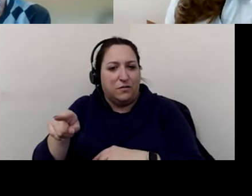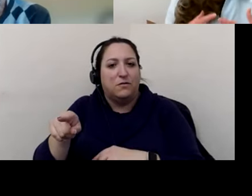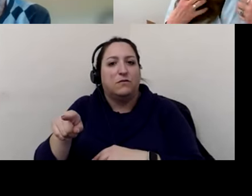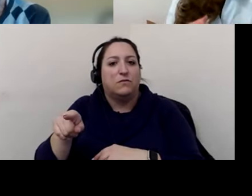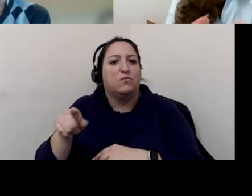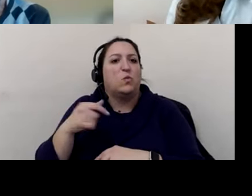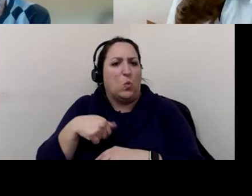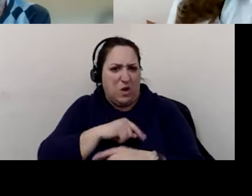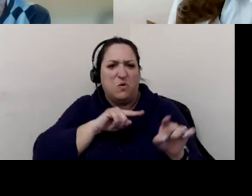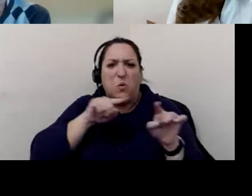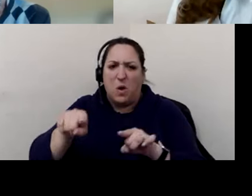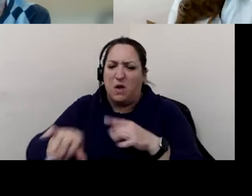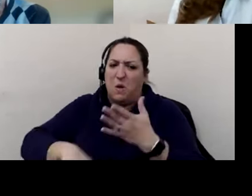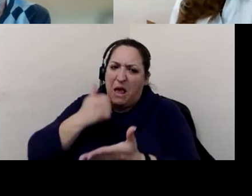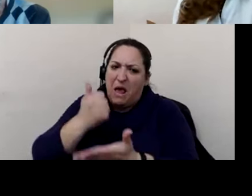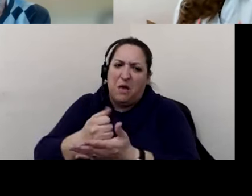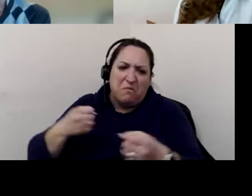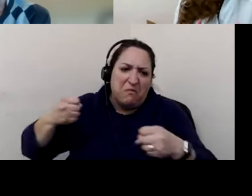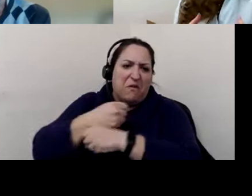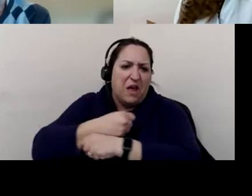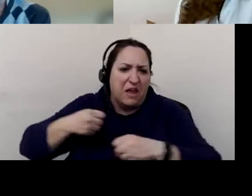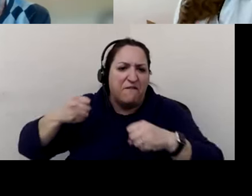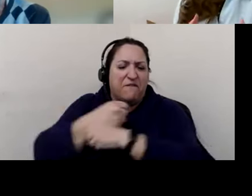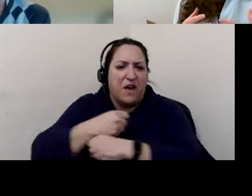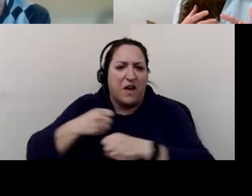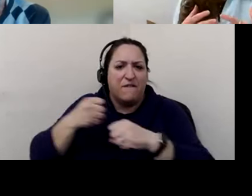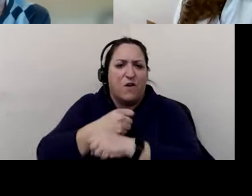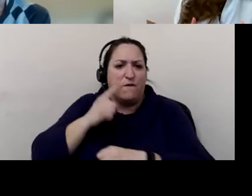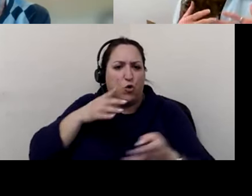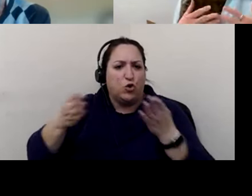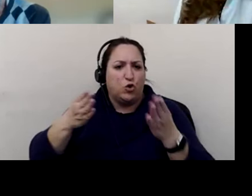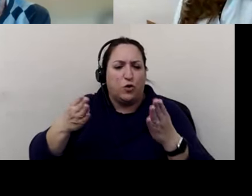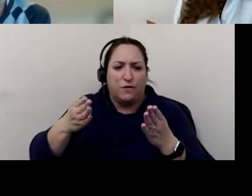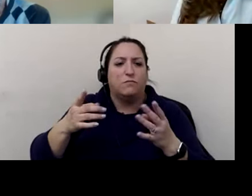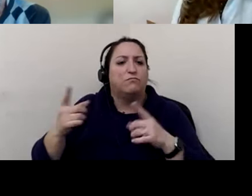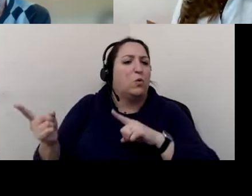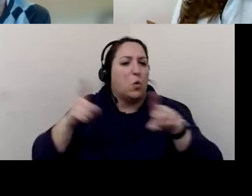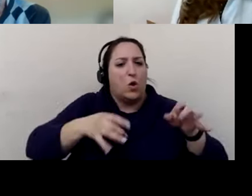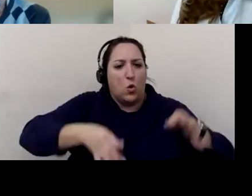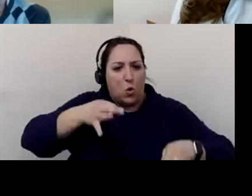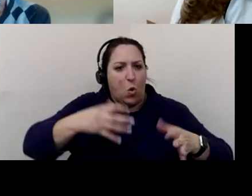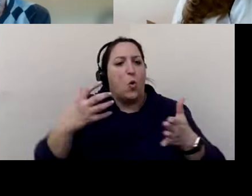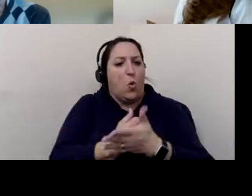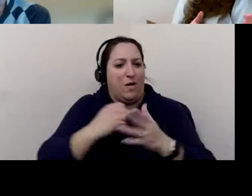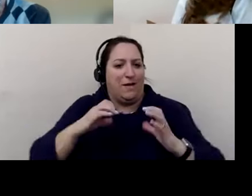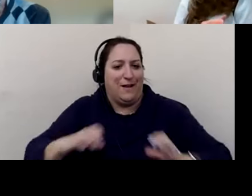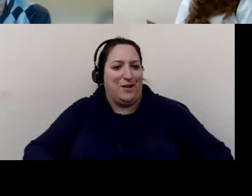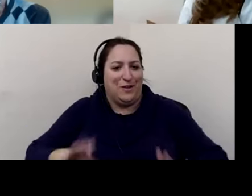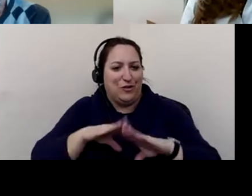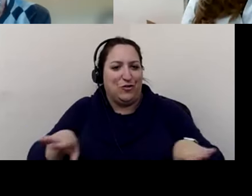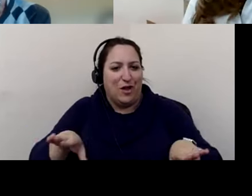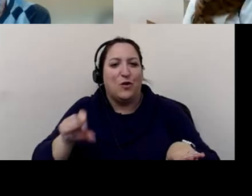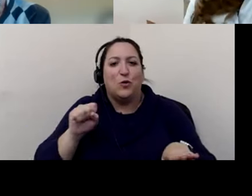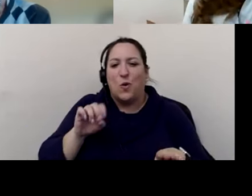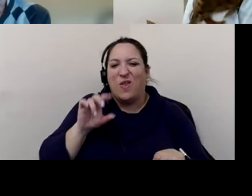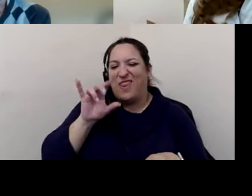and we helped him fight for the services, and he went to court and he won custody of his child. So then this is where